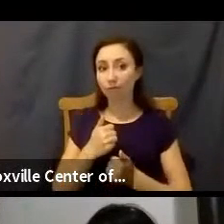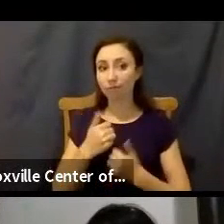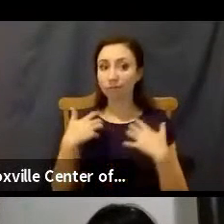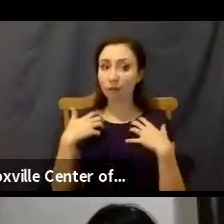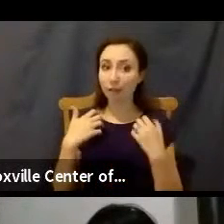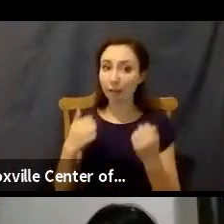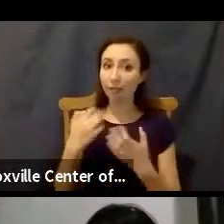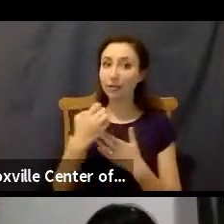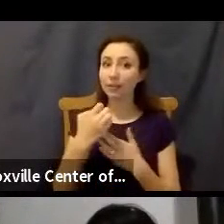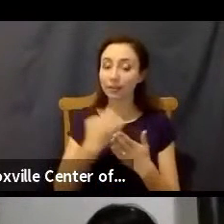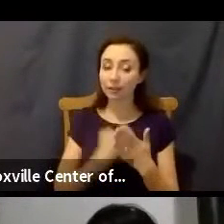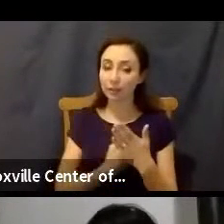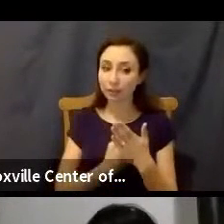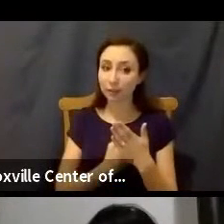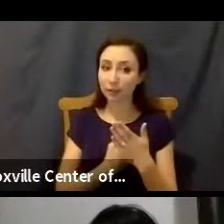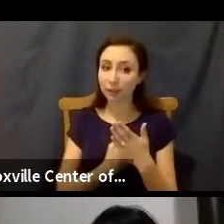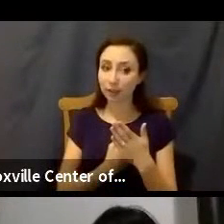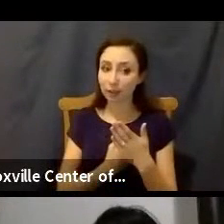the